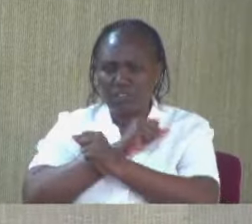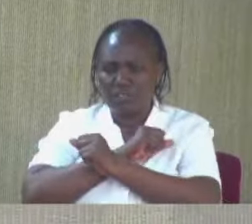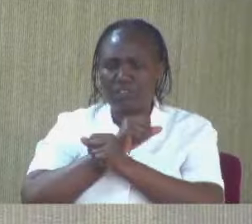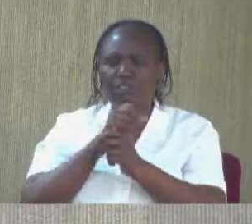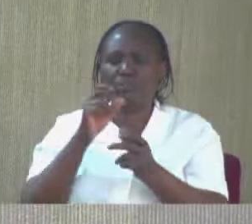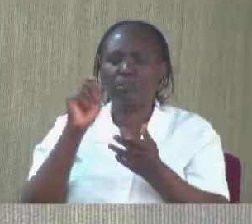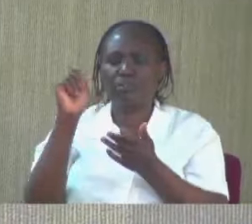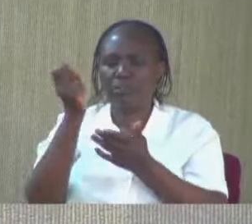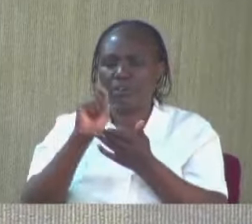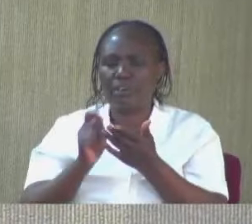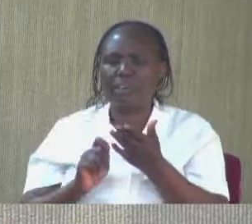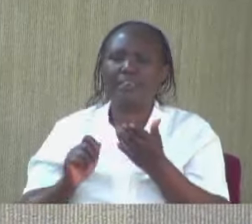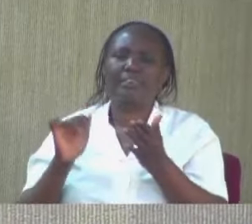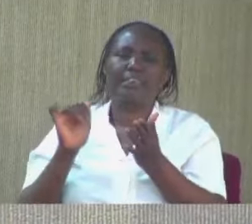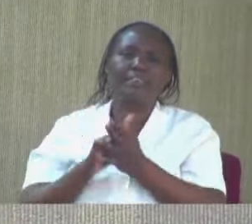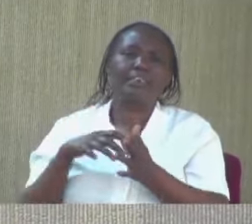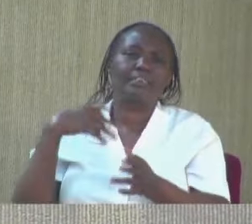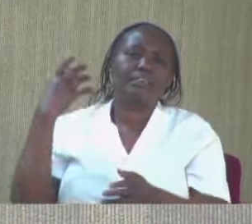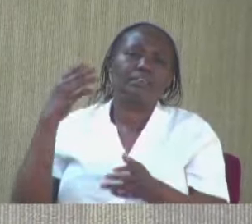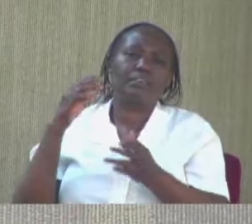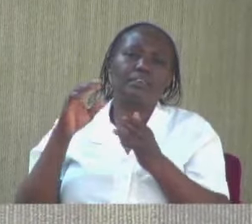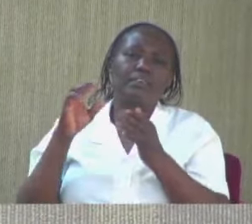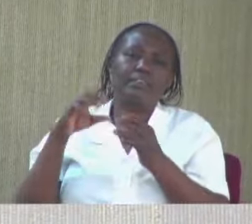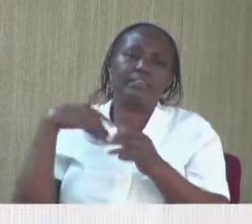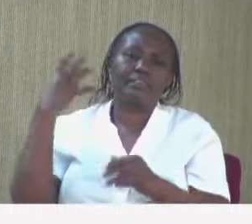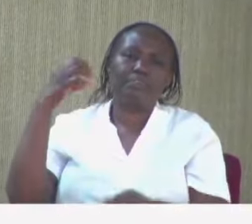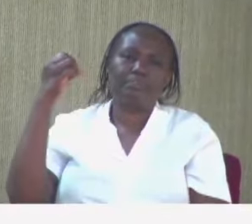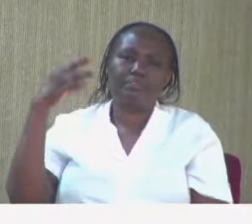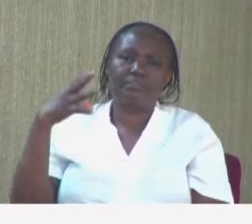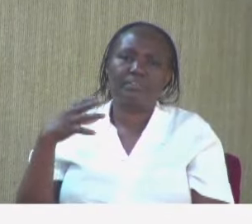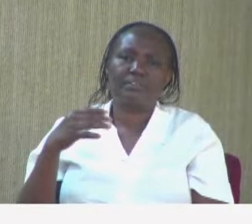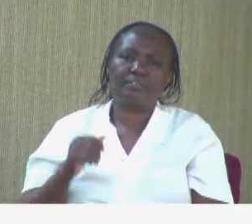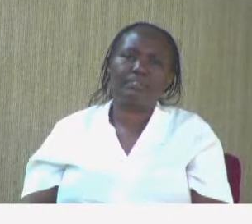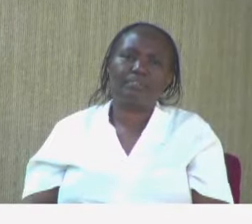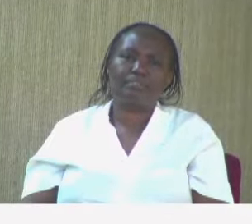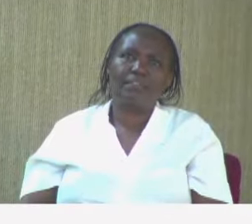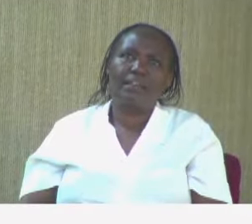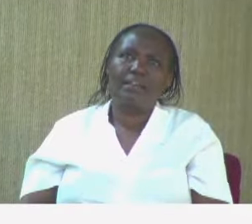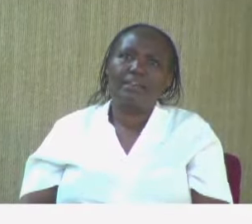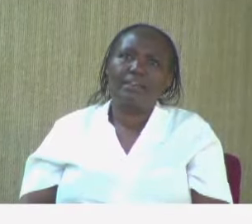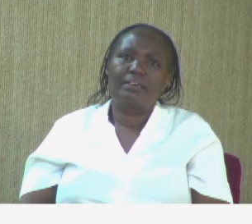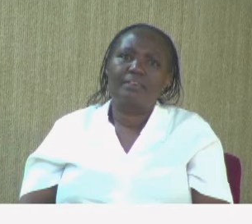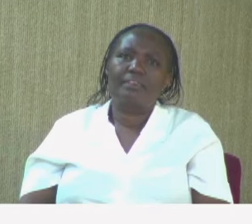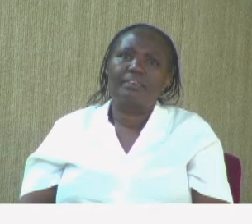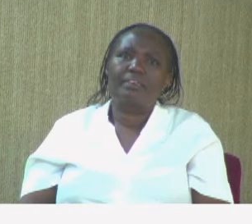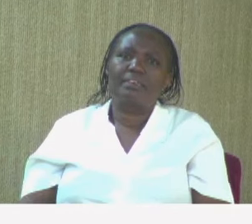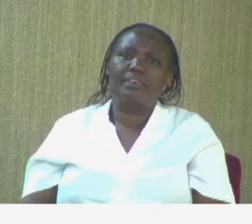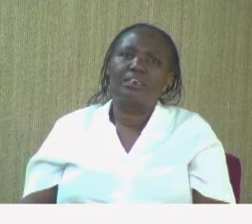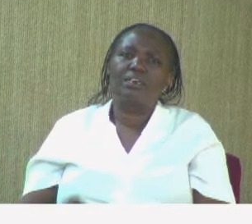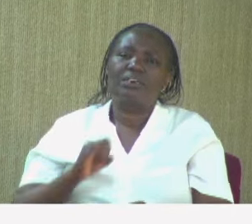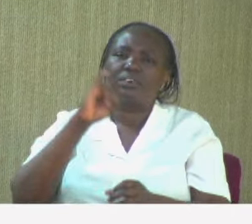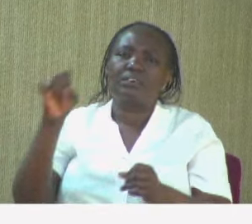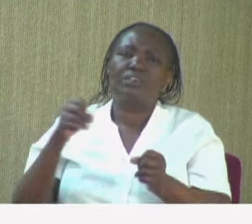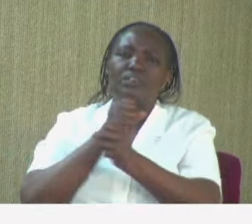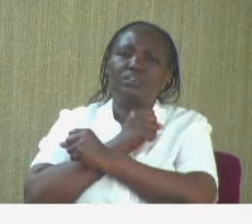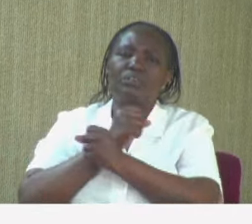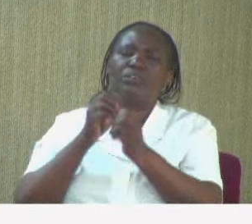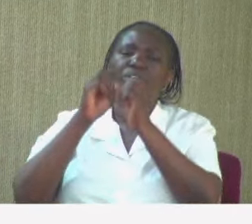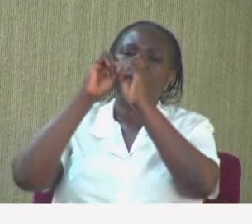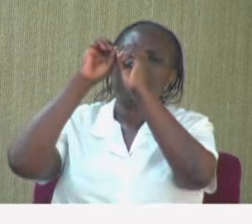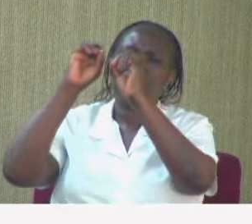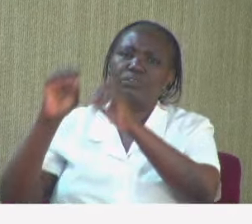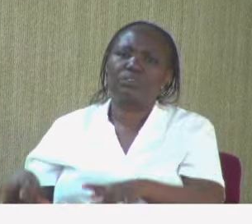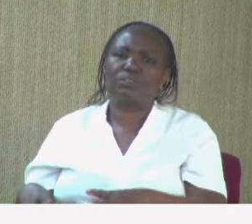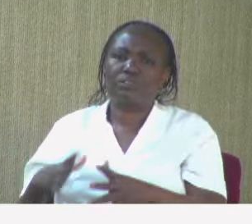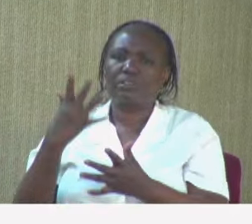And we are told that John was cast into a cauldron of boiling oil, and the Lord preserved